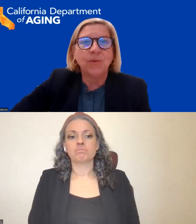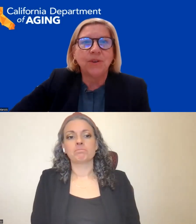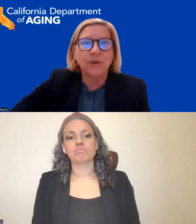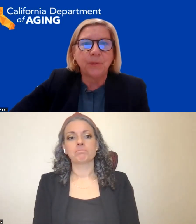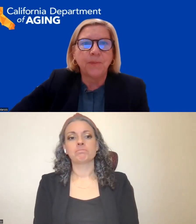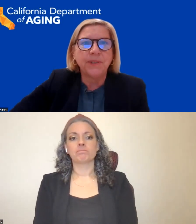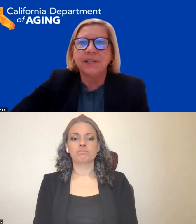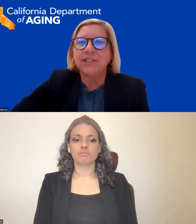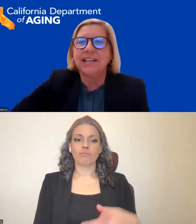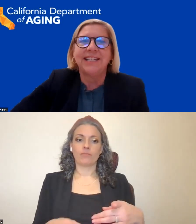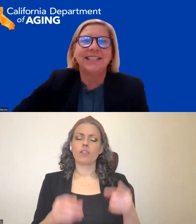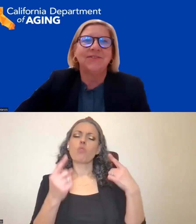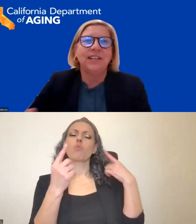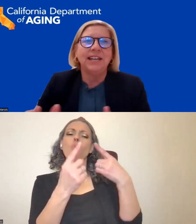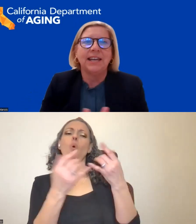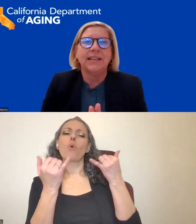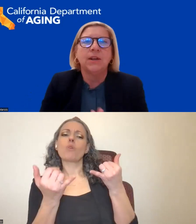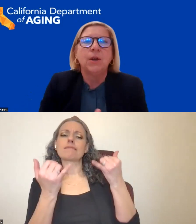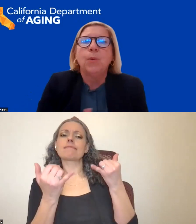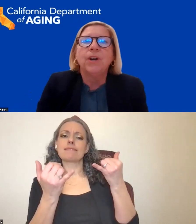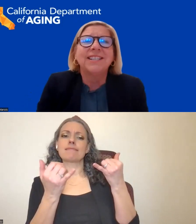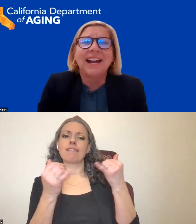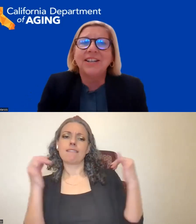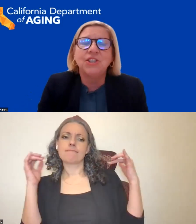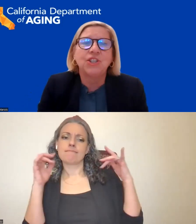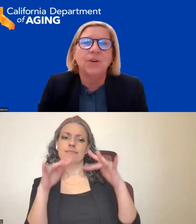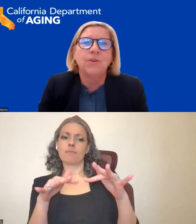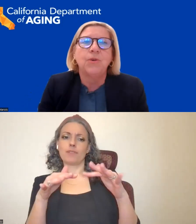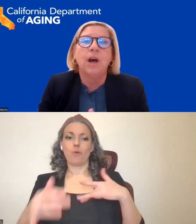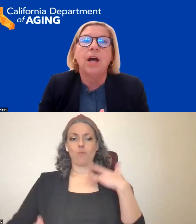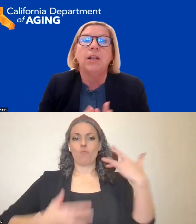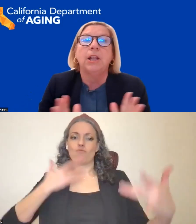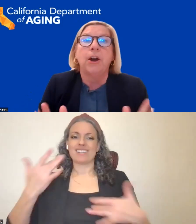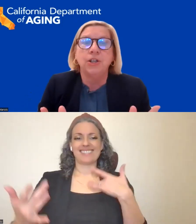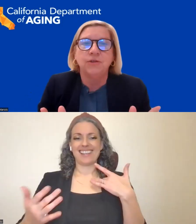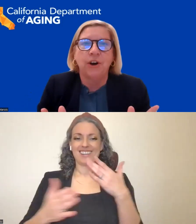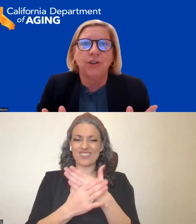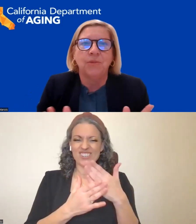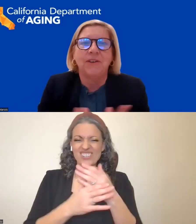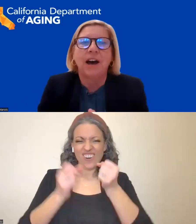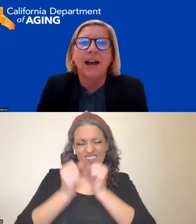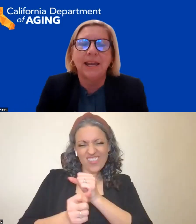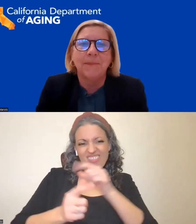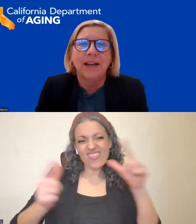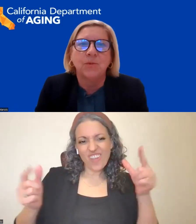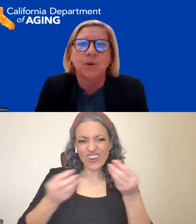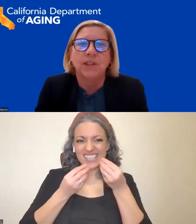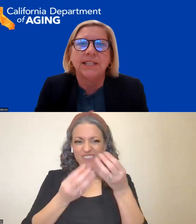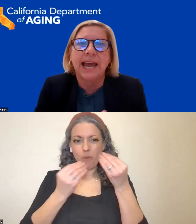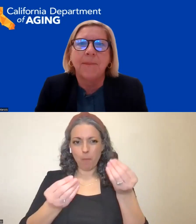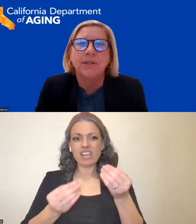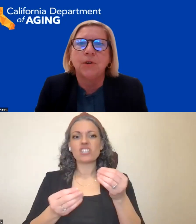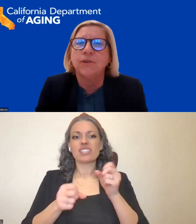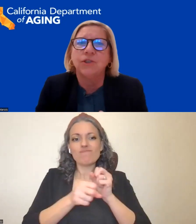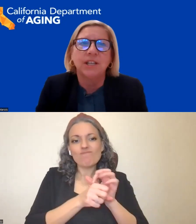and share with you the purpose of today's convening. We're excited to share with you a large volume of high impact work